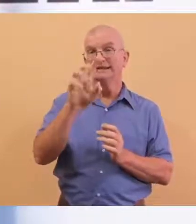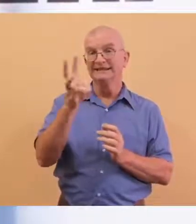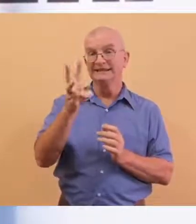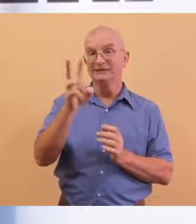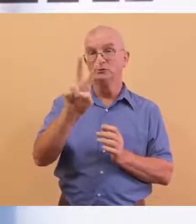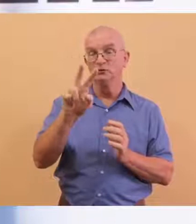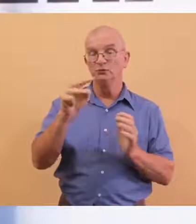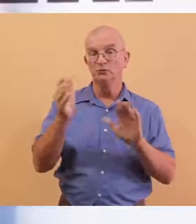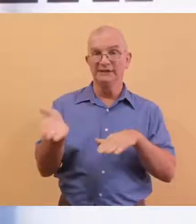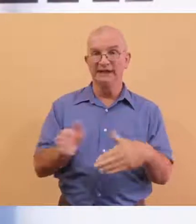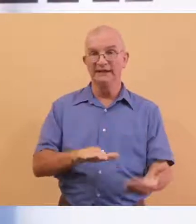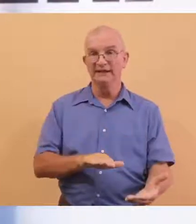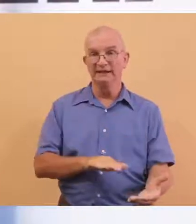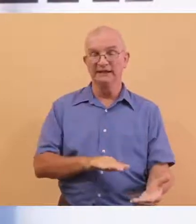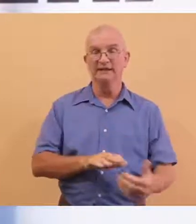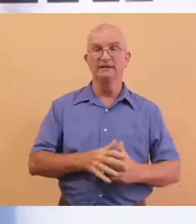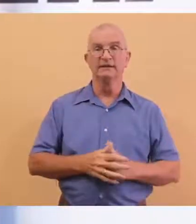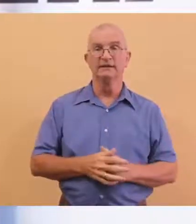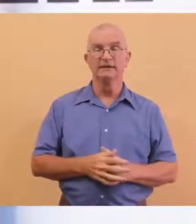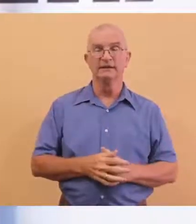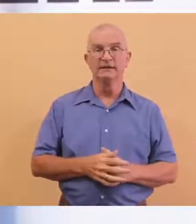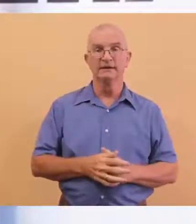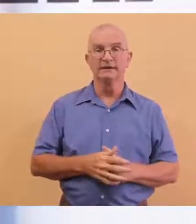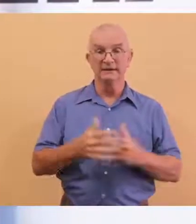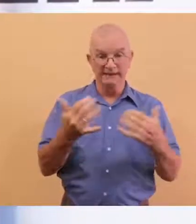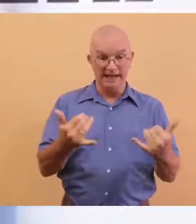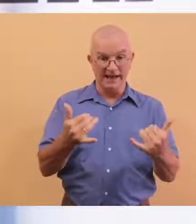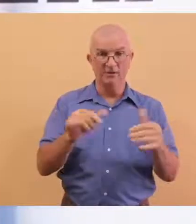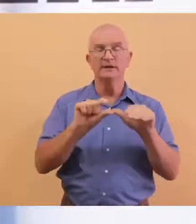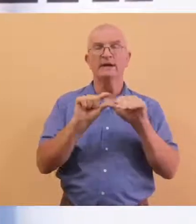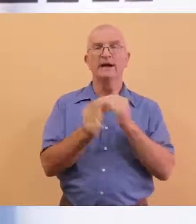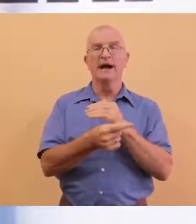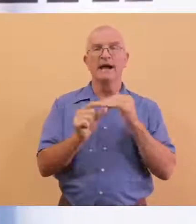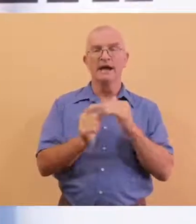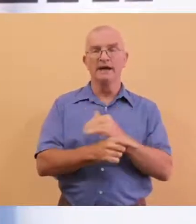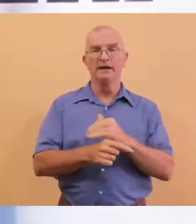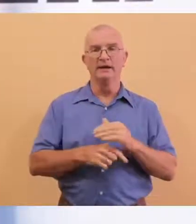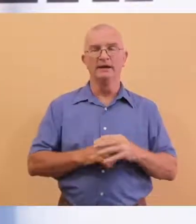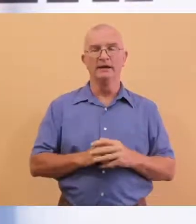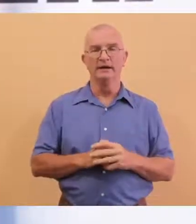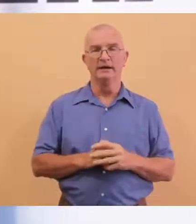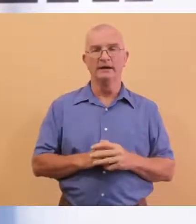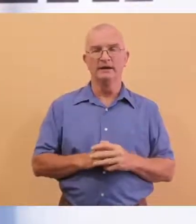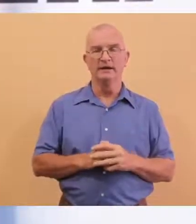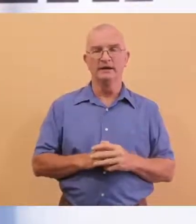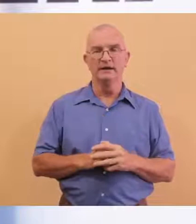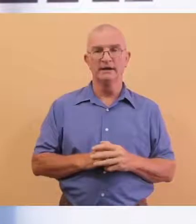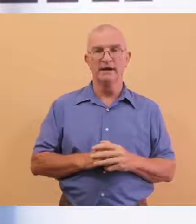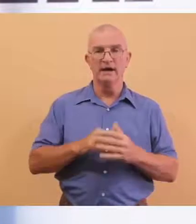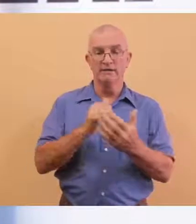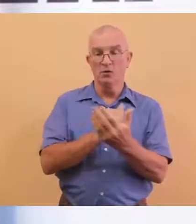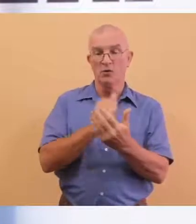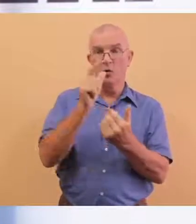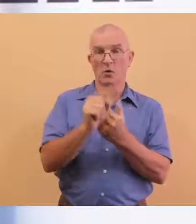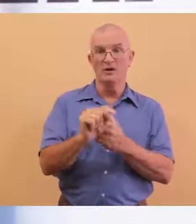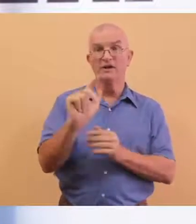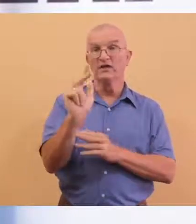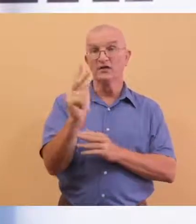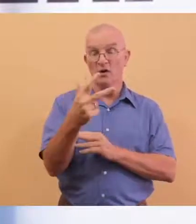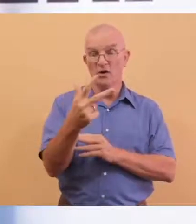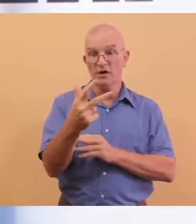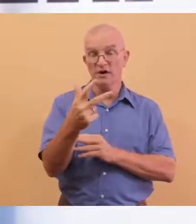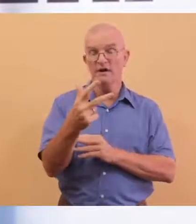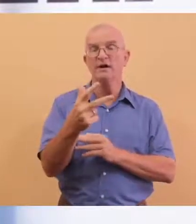363,162 deaths. Now for the situational update in Guyana. As of August the 3rd, the